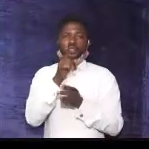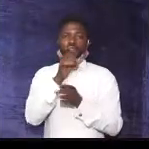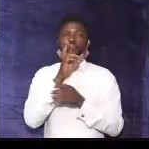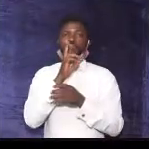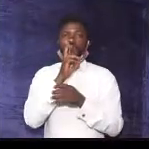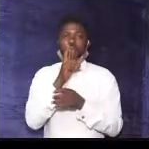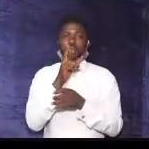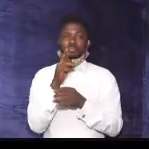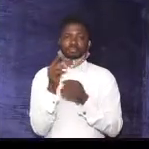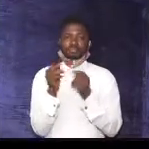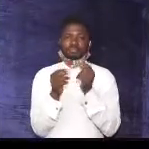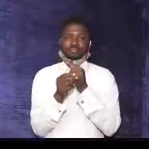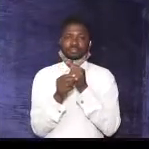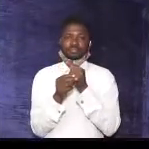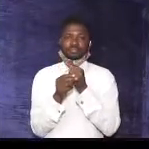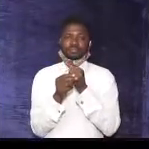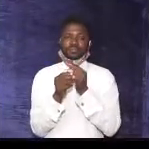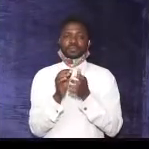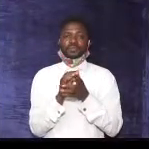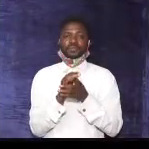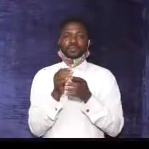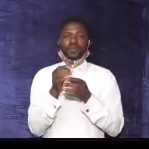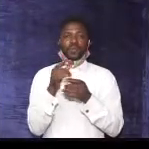how correct you are.